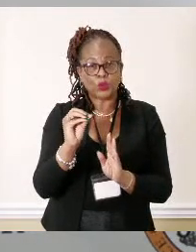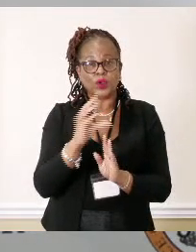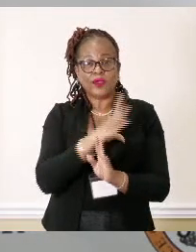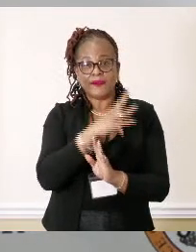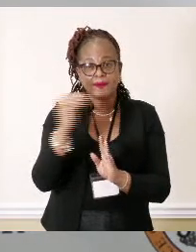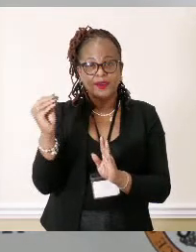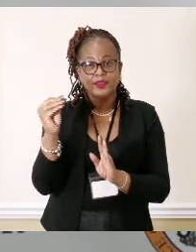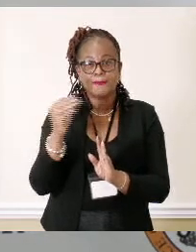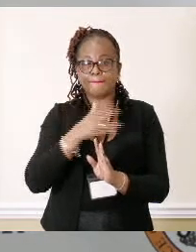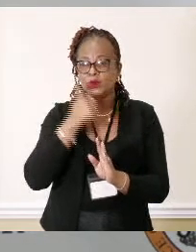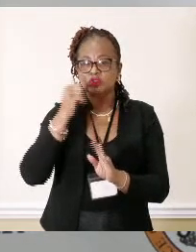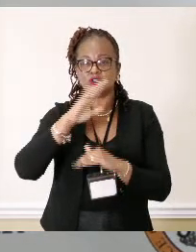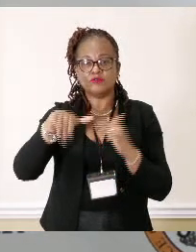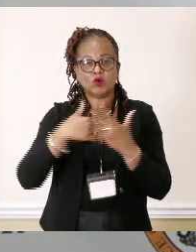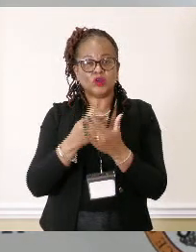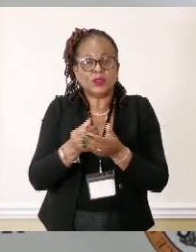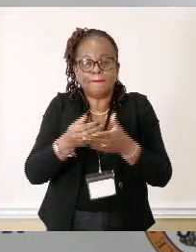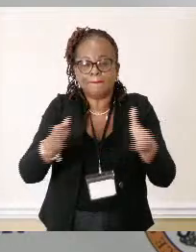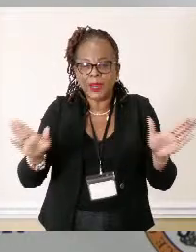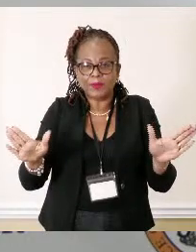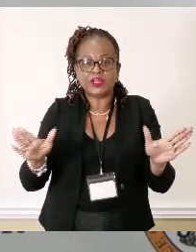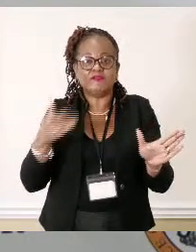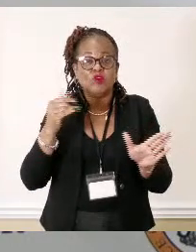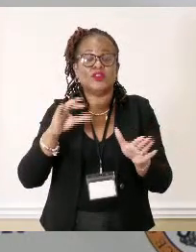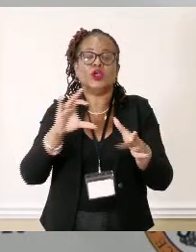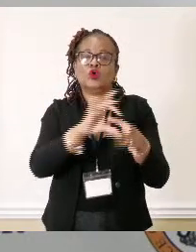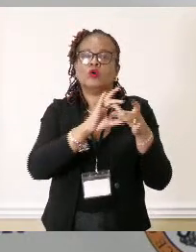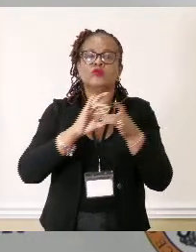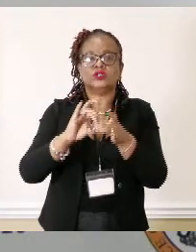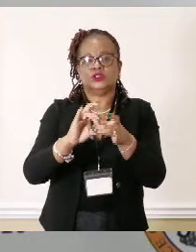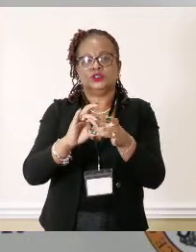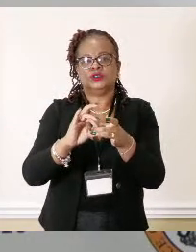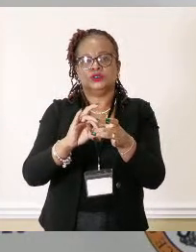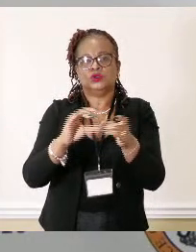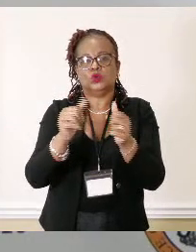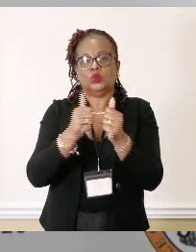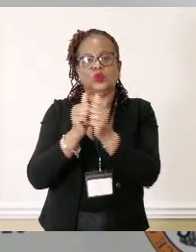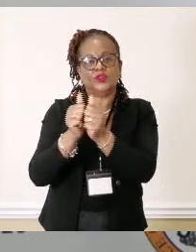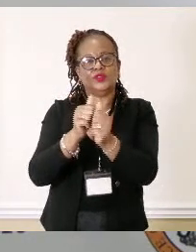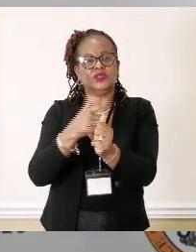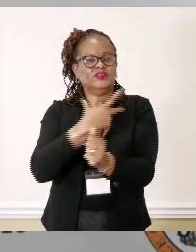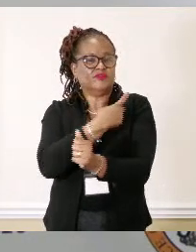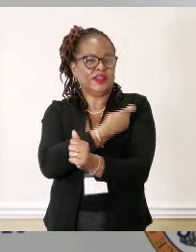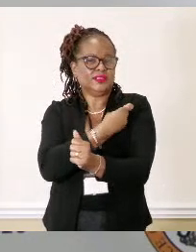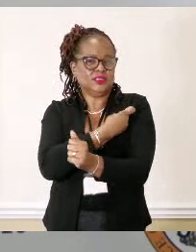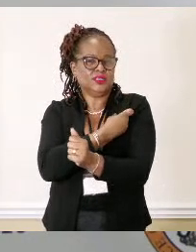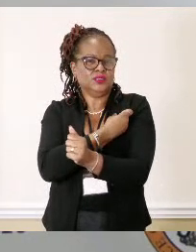and most of all, the public for their cooperation with this vaccine initiative.